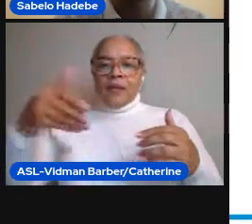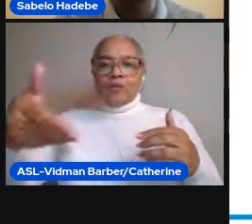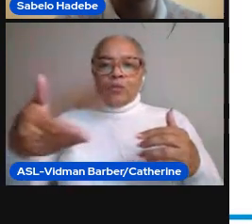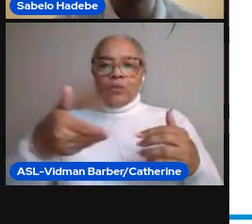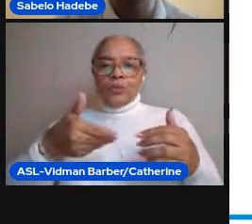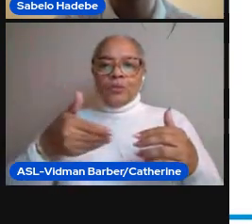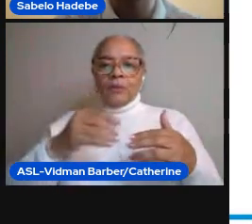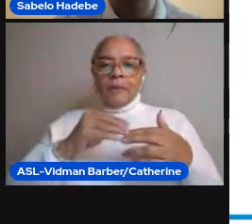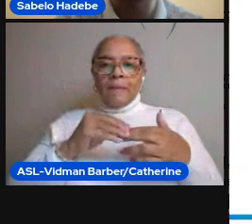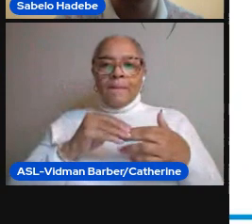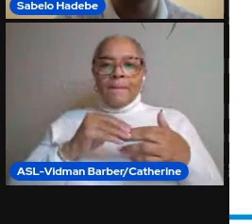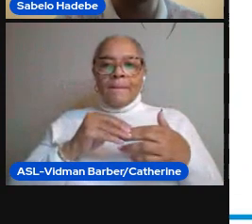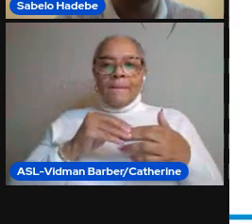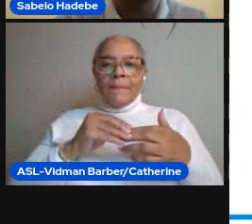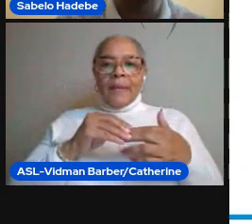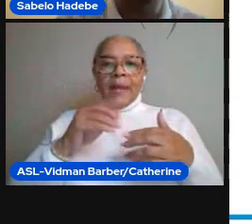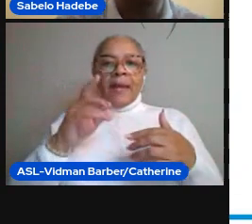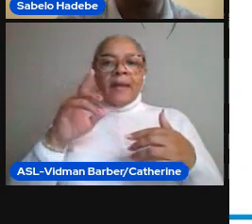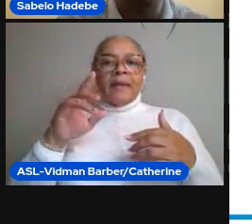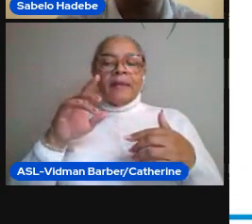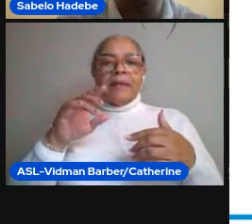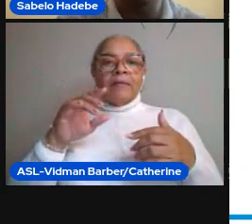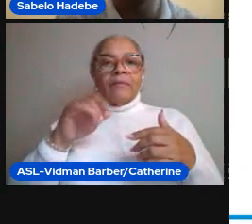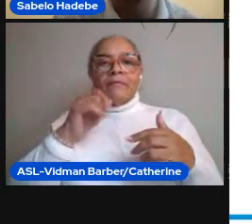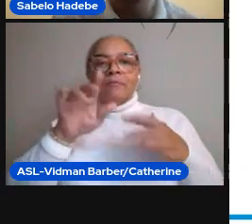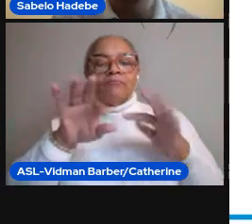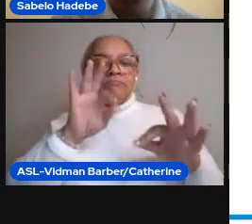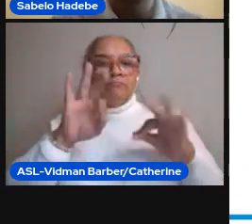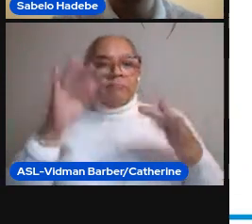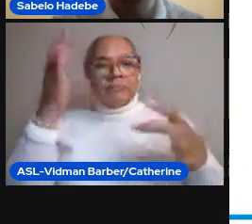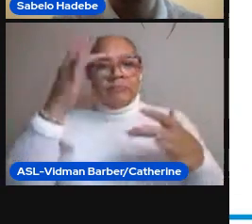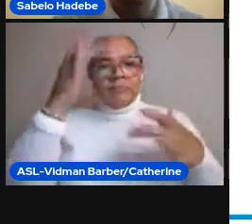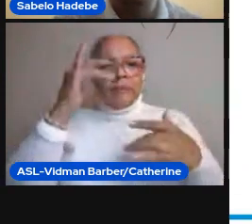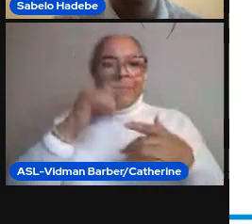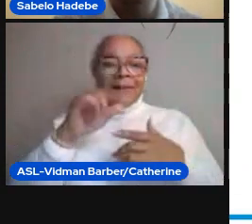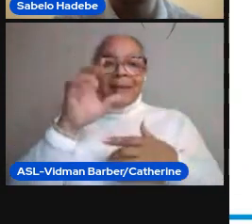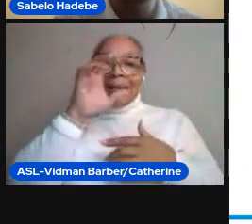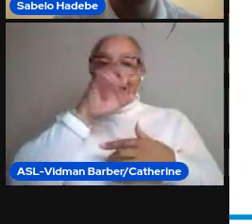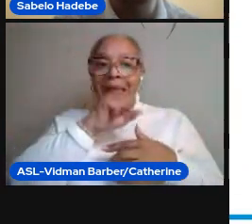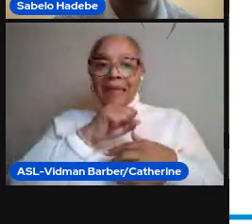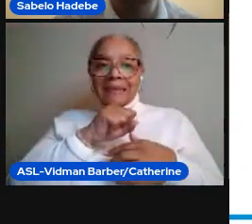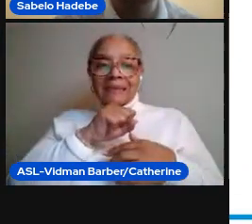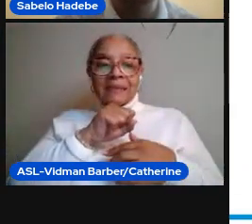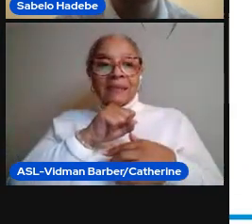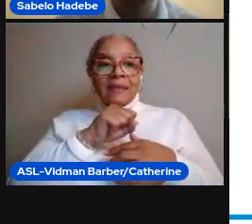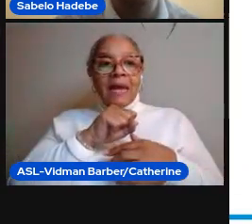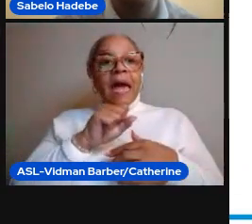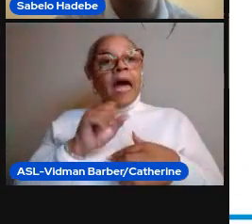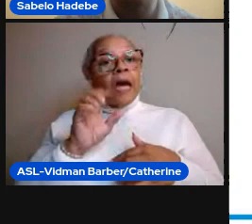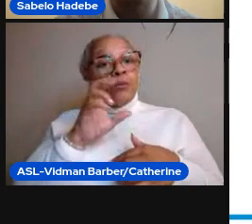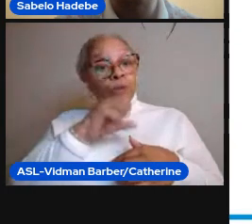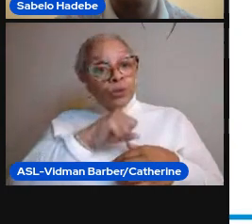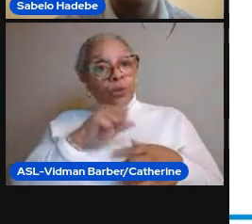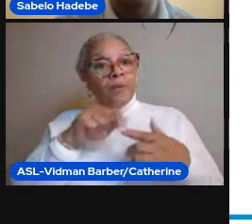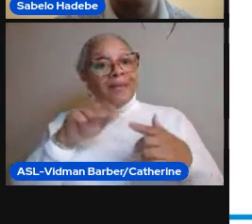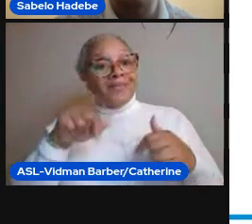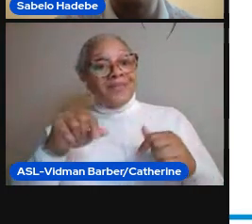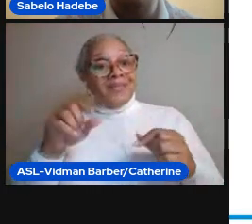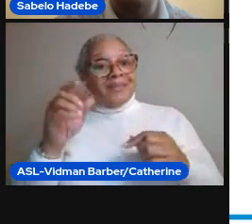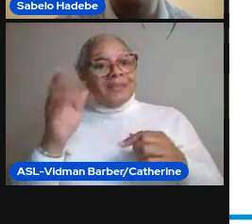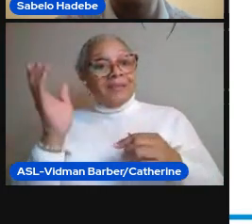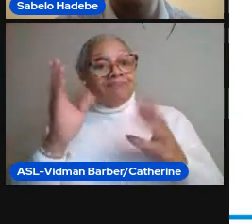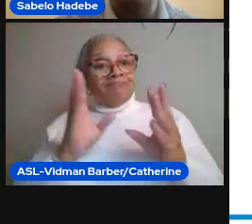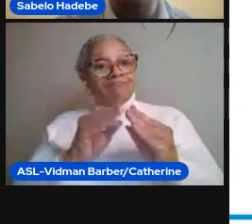allergic diseases, and I guess I assume that this session is really about